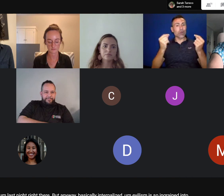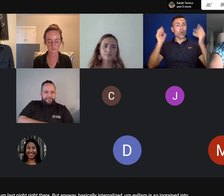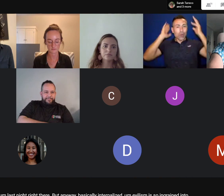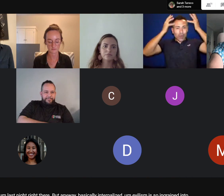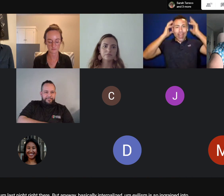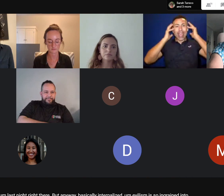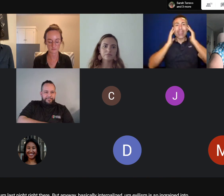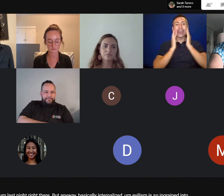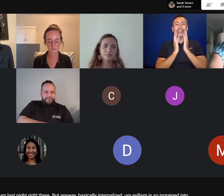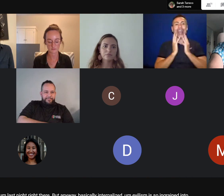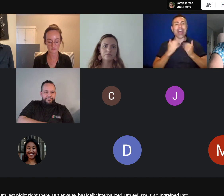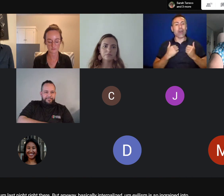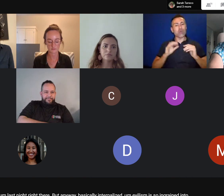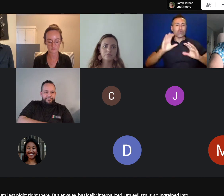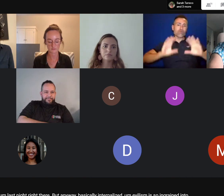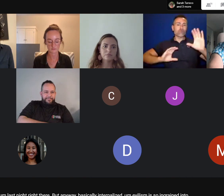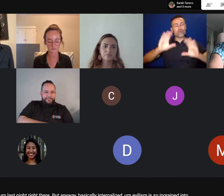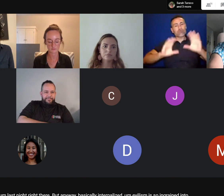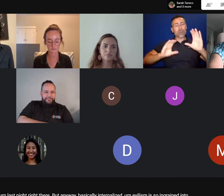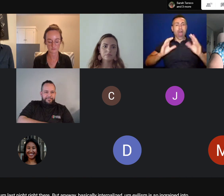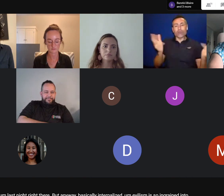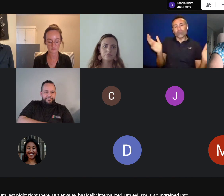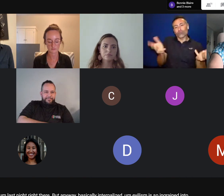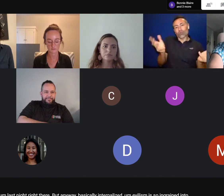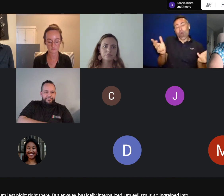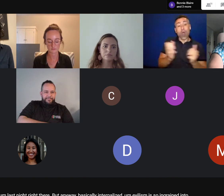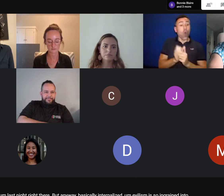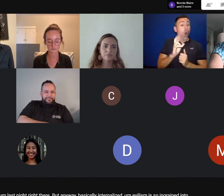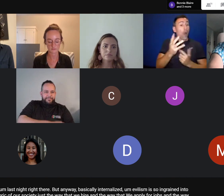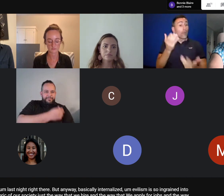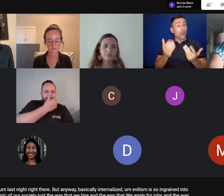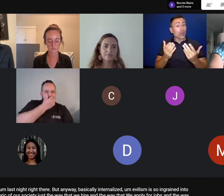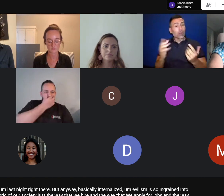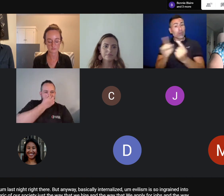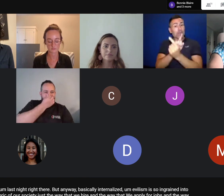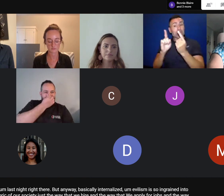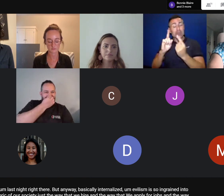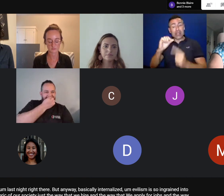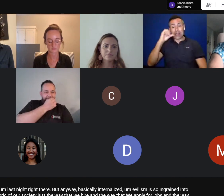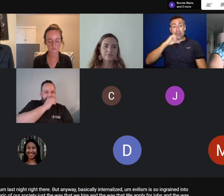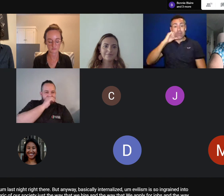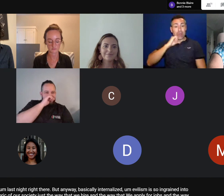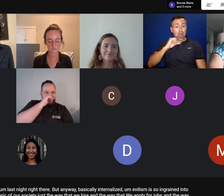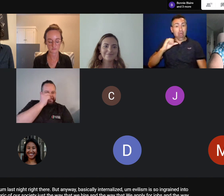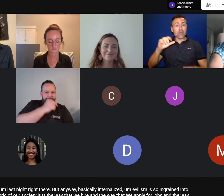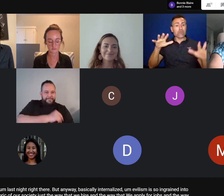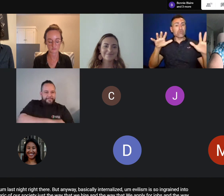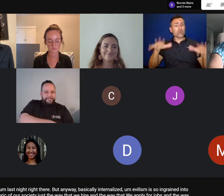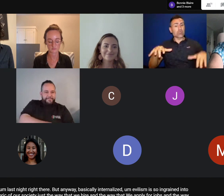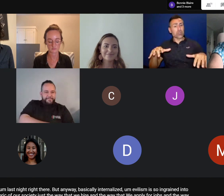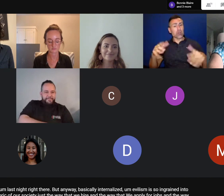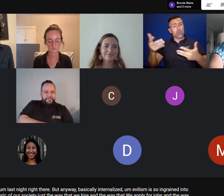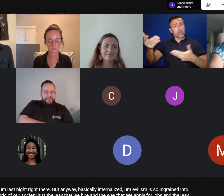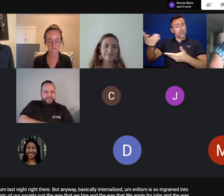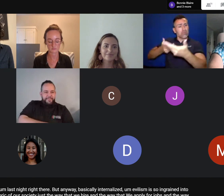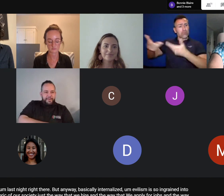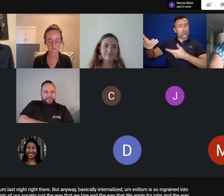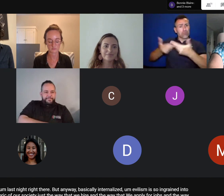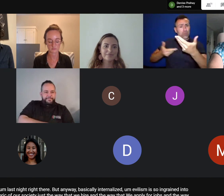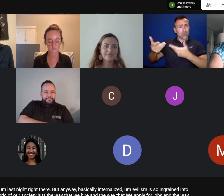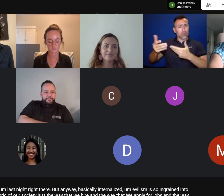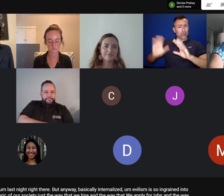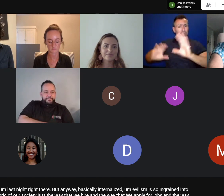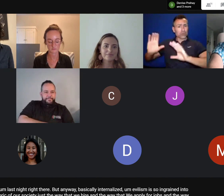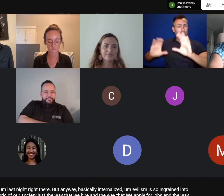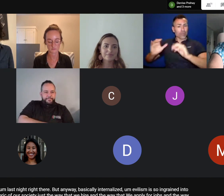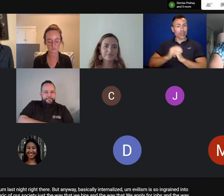great conversation. Maybe we meet at the bar and we, have some jokes and we're able to just have that conversation. Maybe